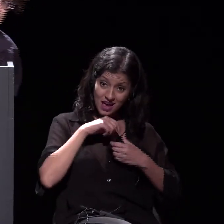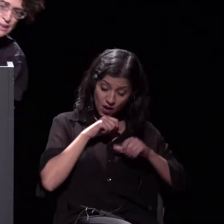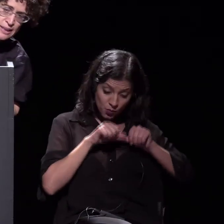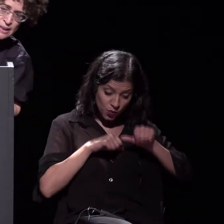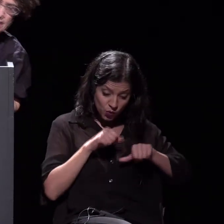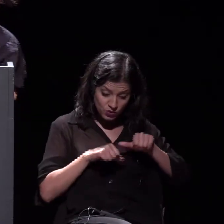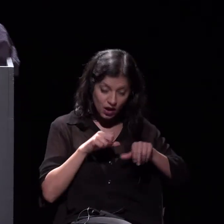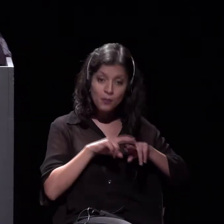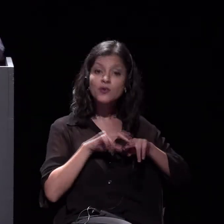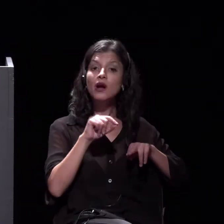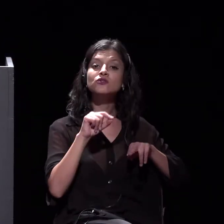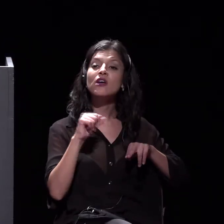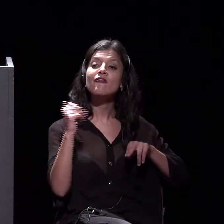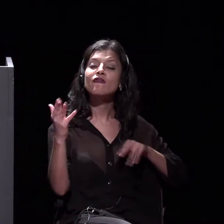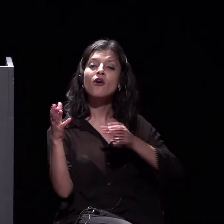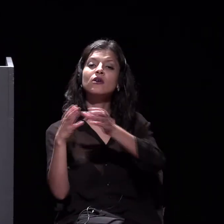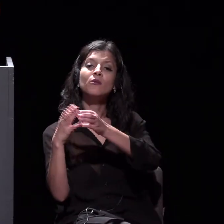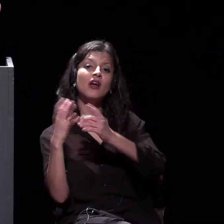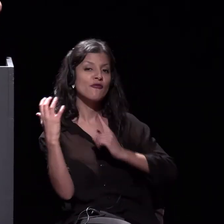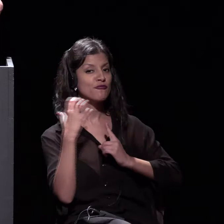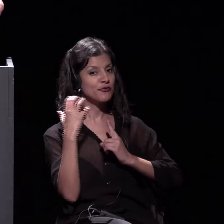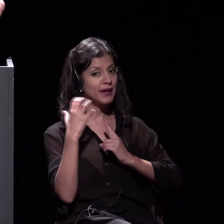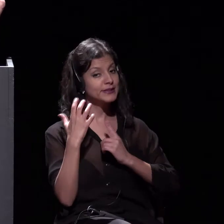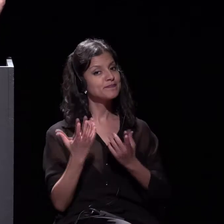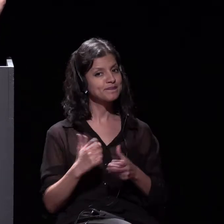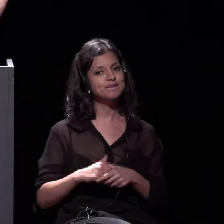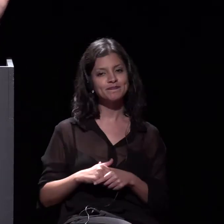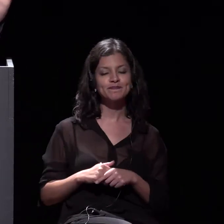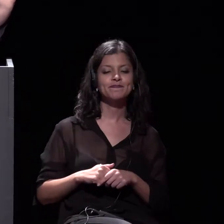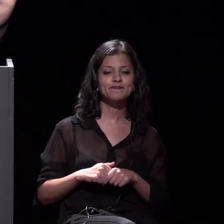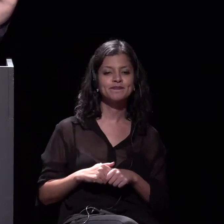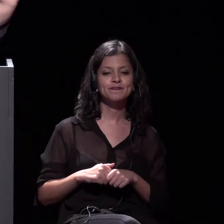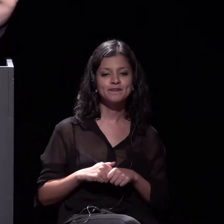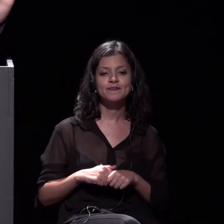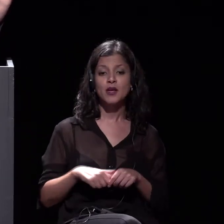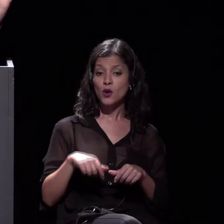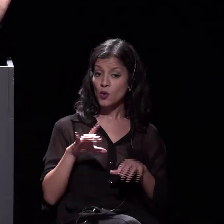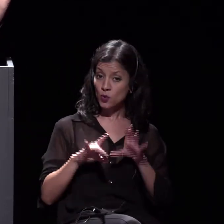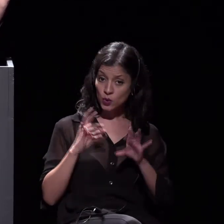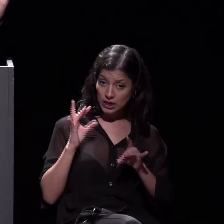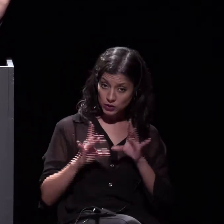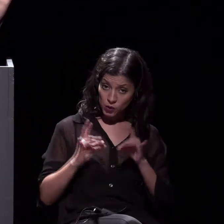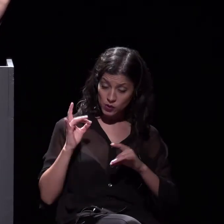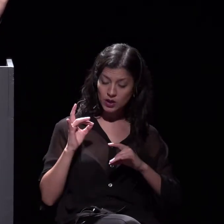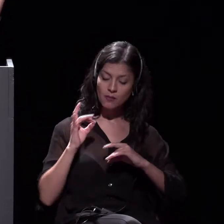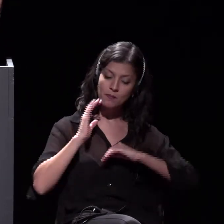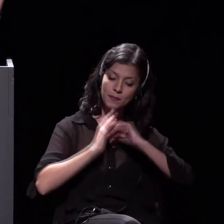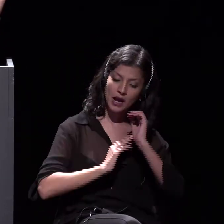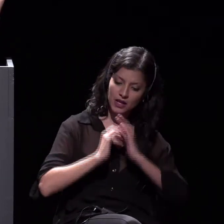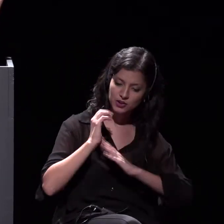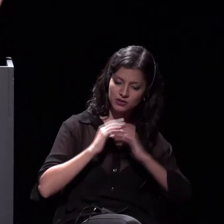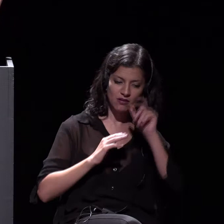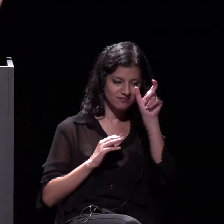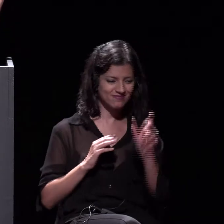The rise of curatorial studies, as I was saying as well, has increasingly led curators to concentrate on